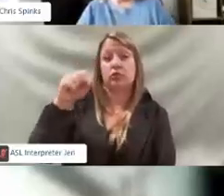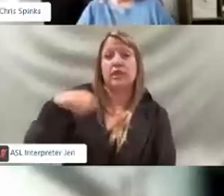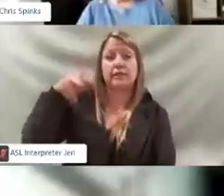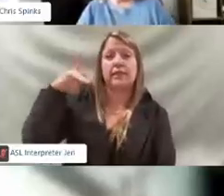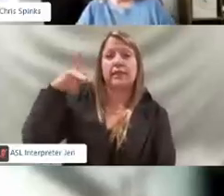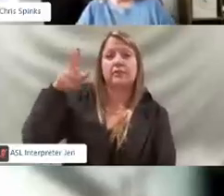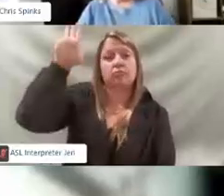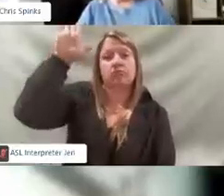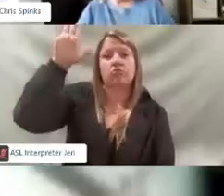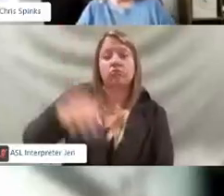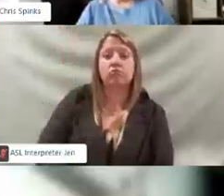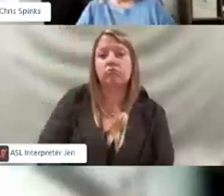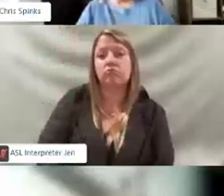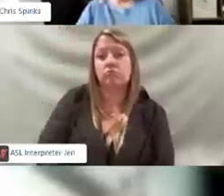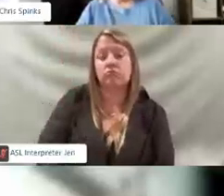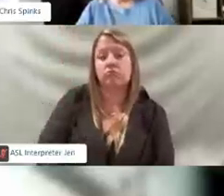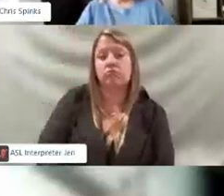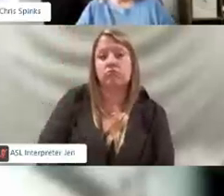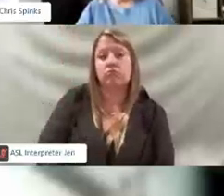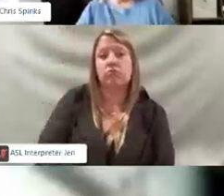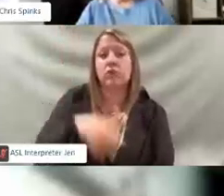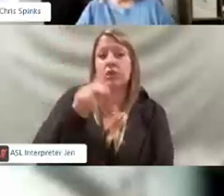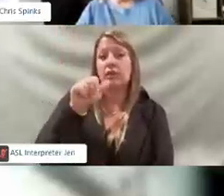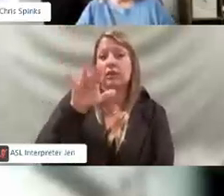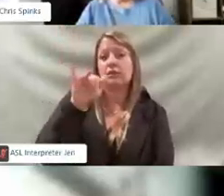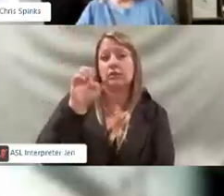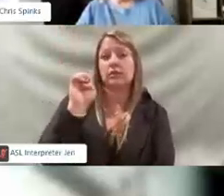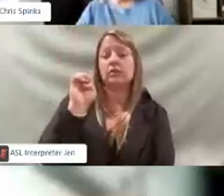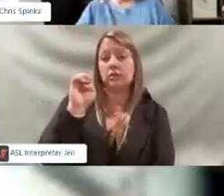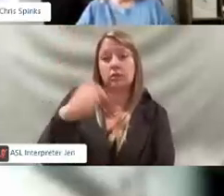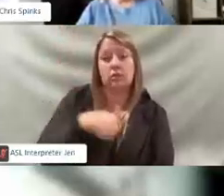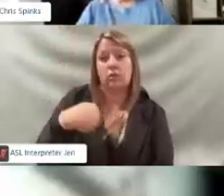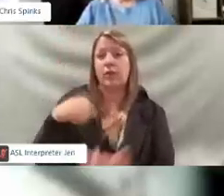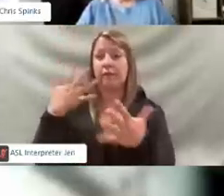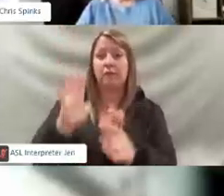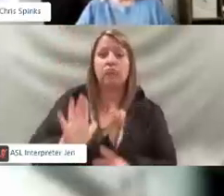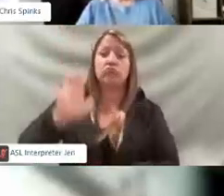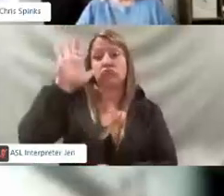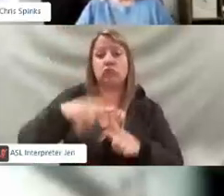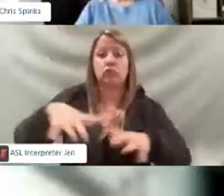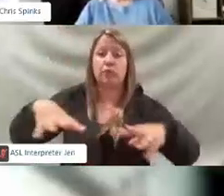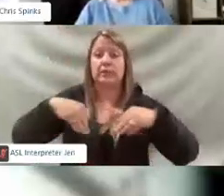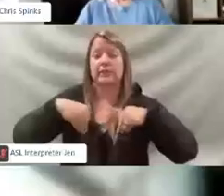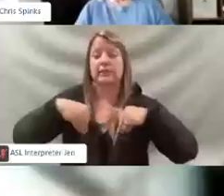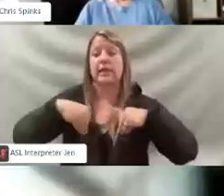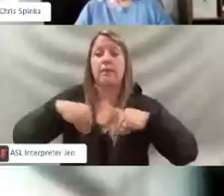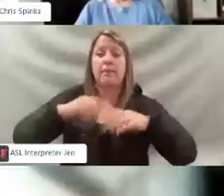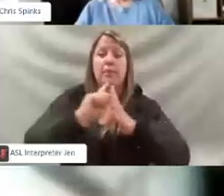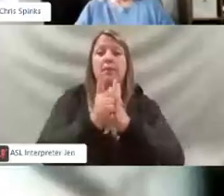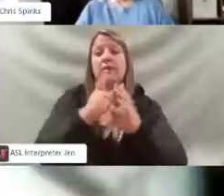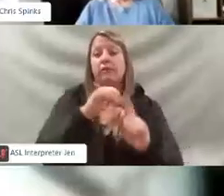motion. All right, this is Casey. We have a motion on the floor to accept the public minutes from